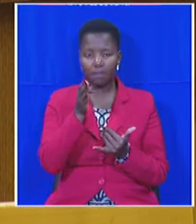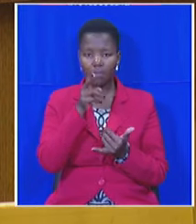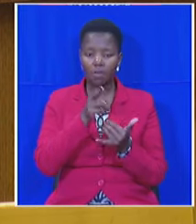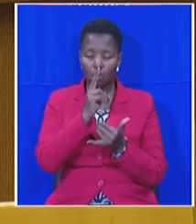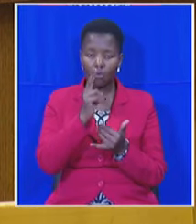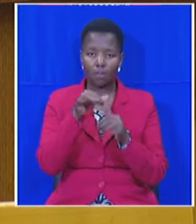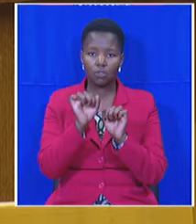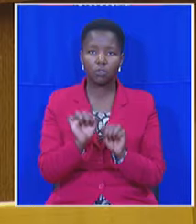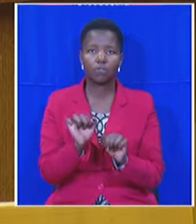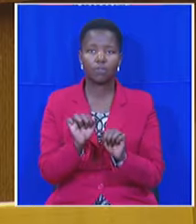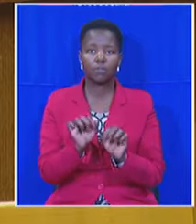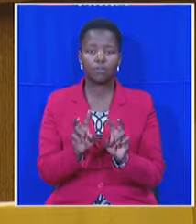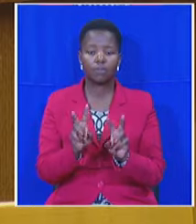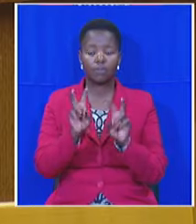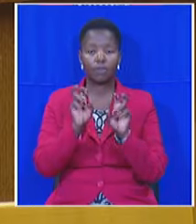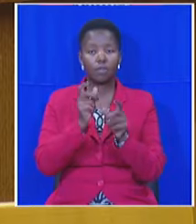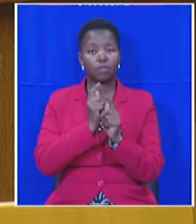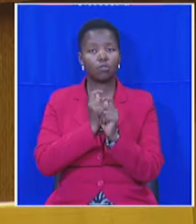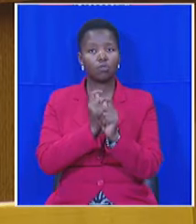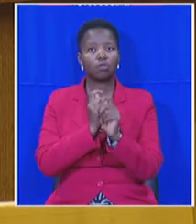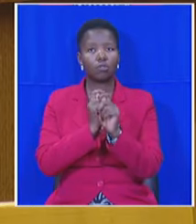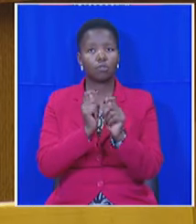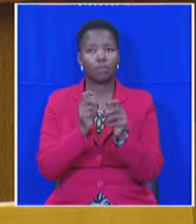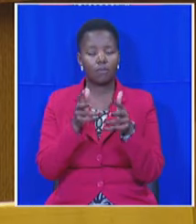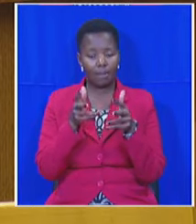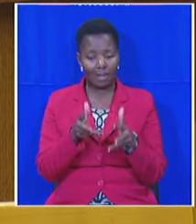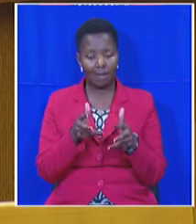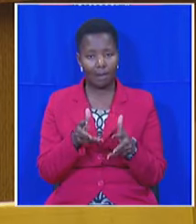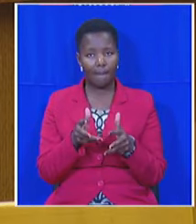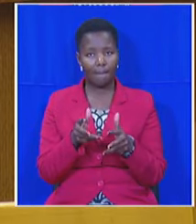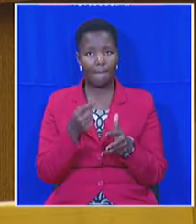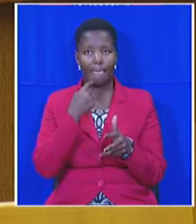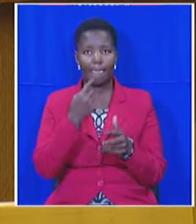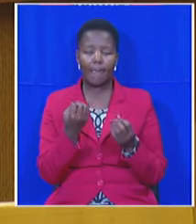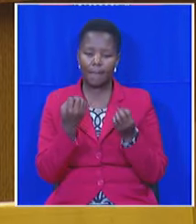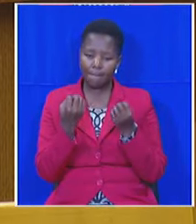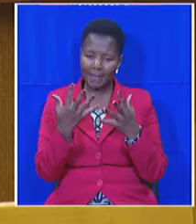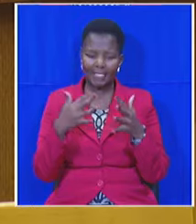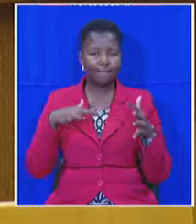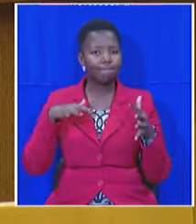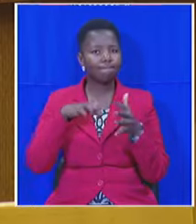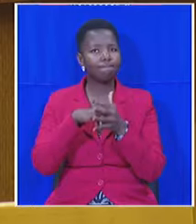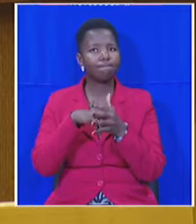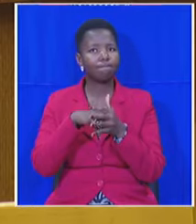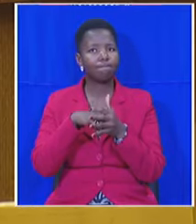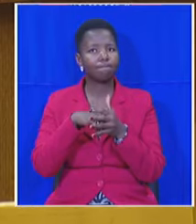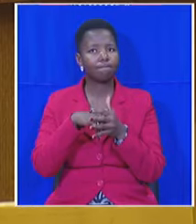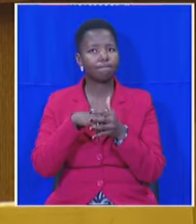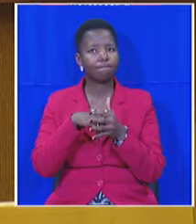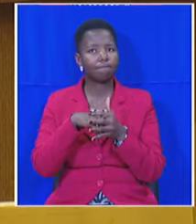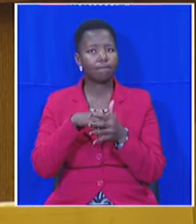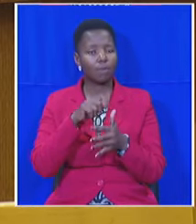regards to the issue of transport, we find that many of these accidents are caused in the early hours of the